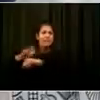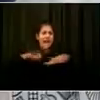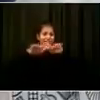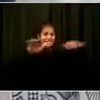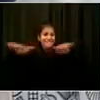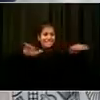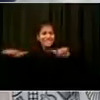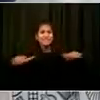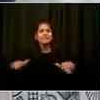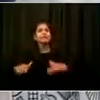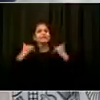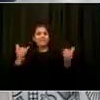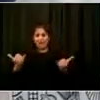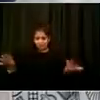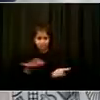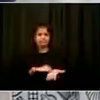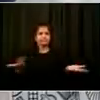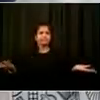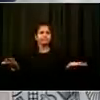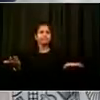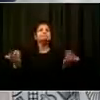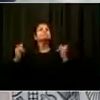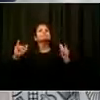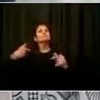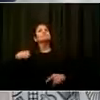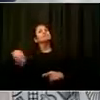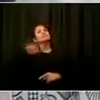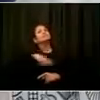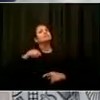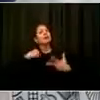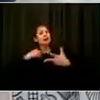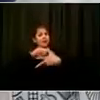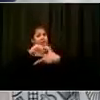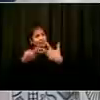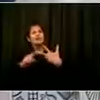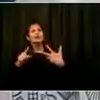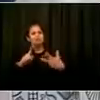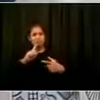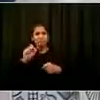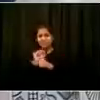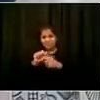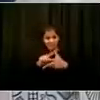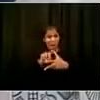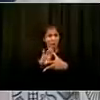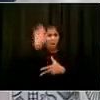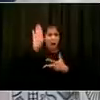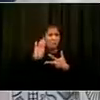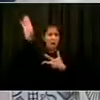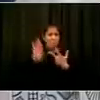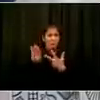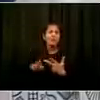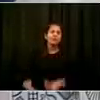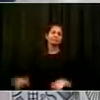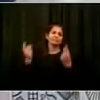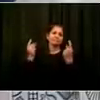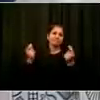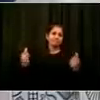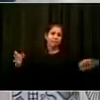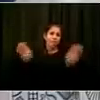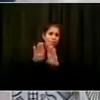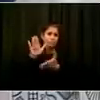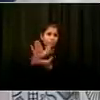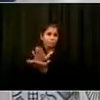safe. We got to keep it that way. We can't just stand pat with a strategy that worked before when